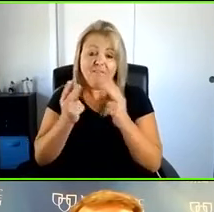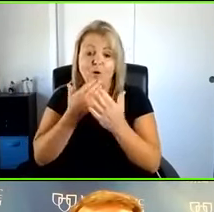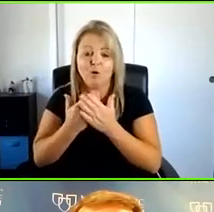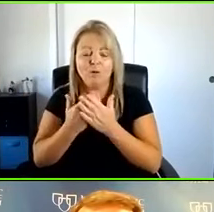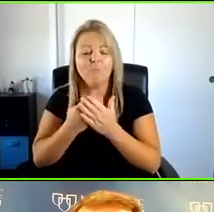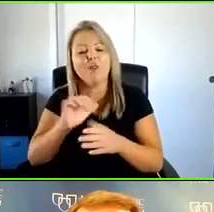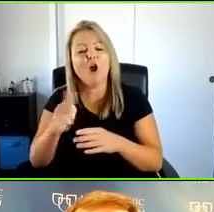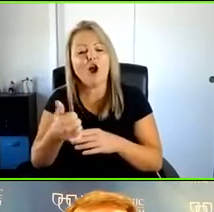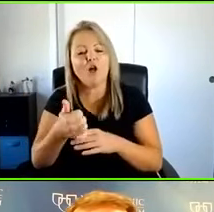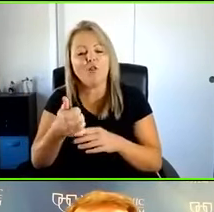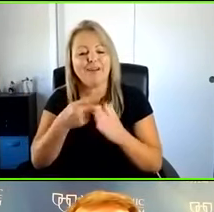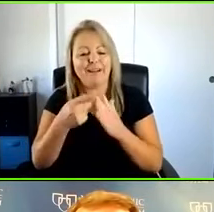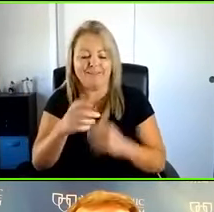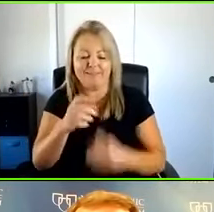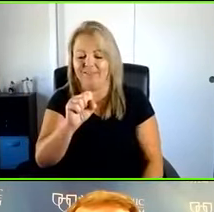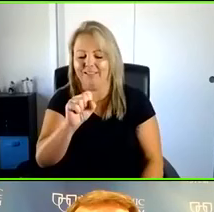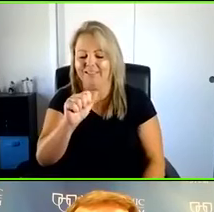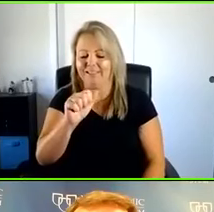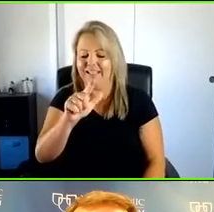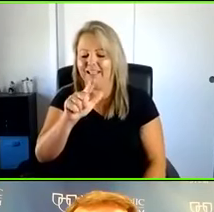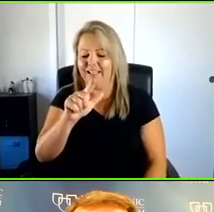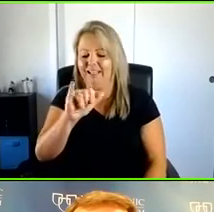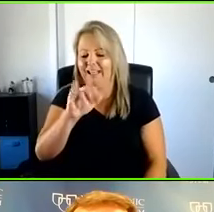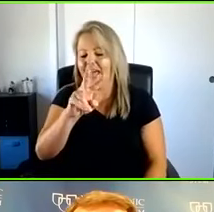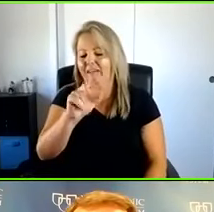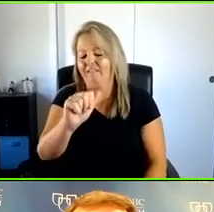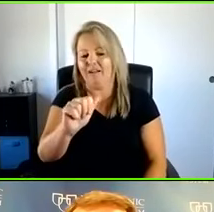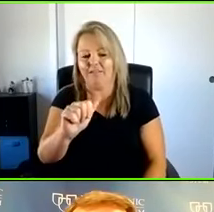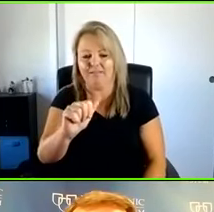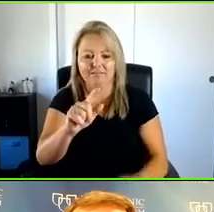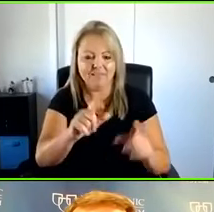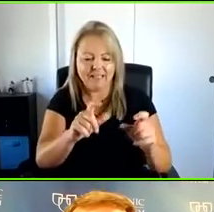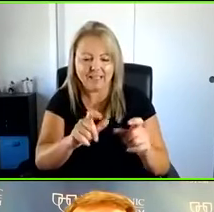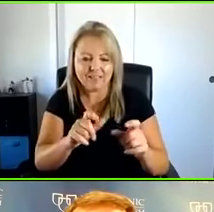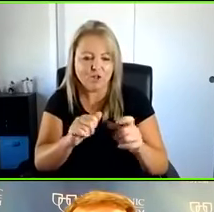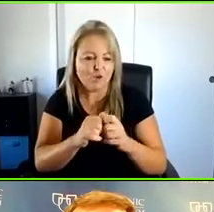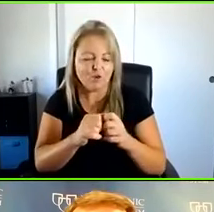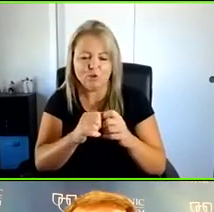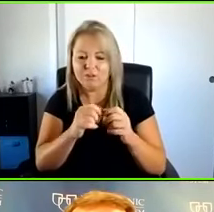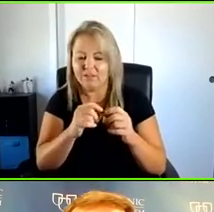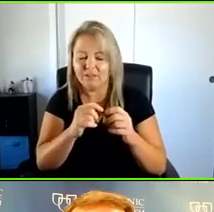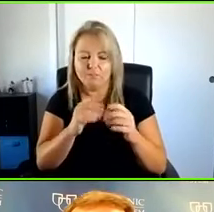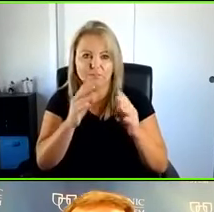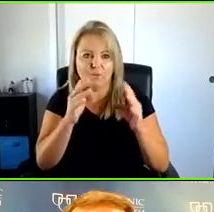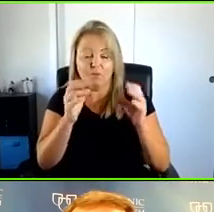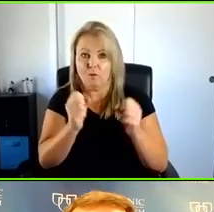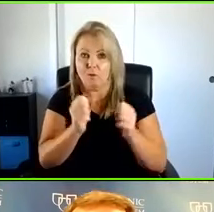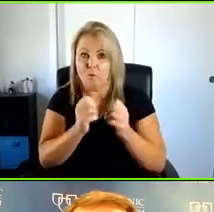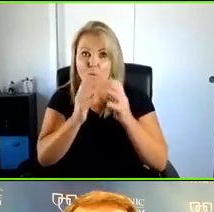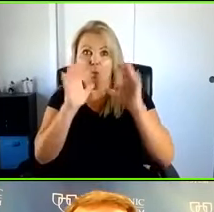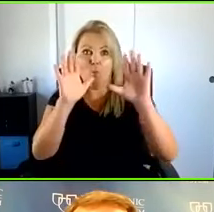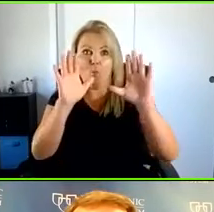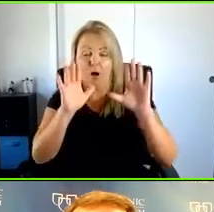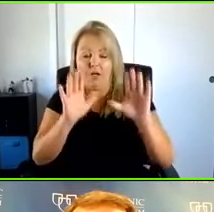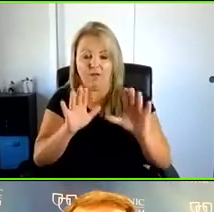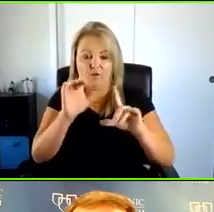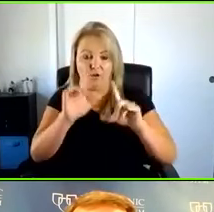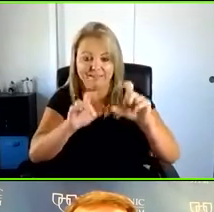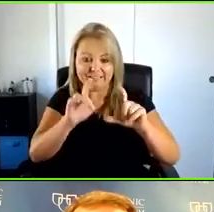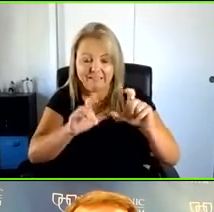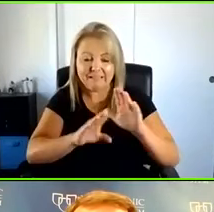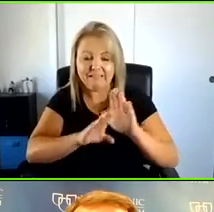other saliva tests too. There's just been an incredible flurry of research and test development, all with their own little